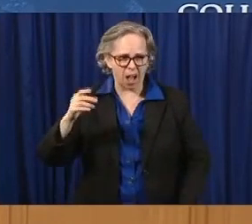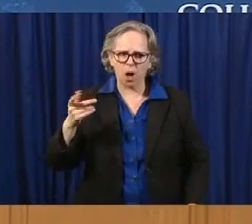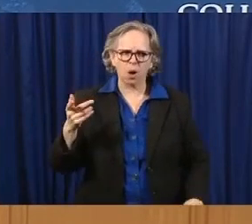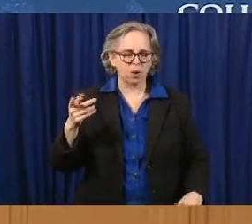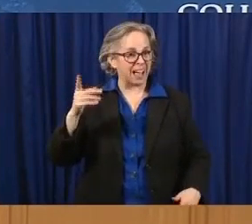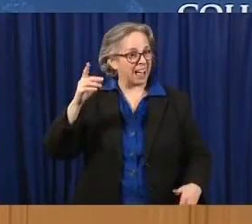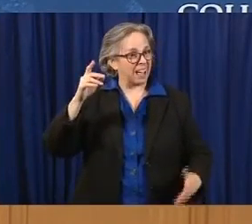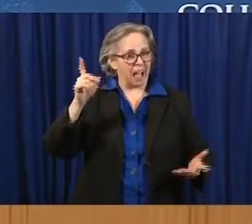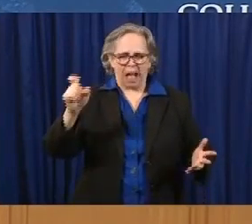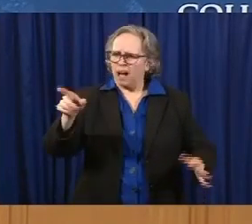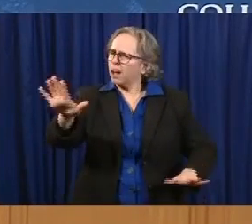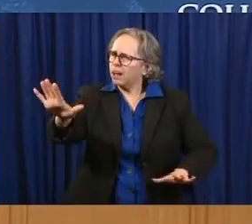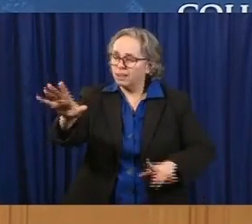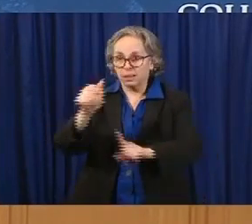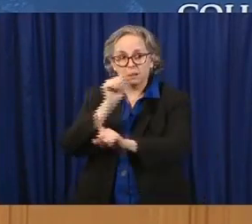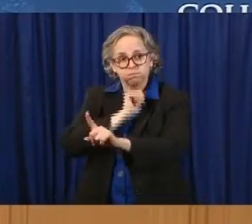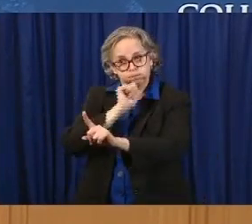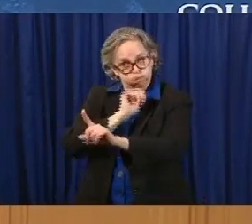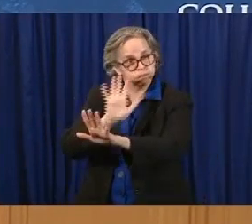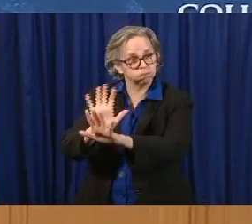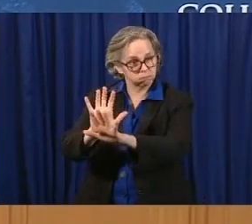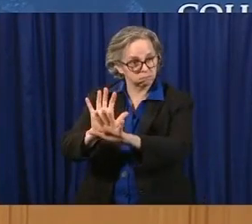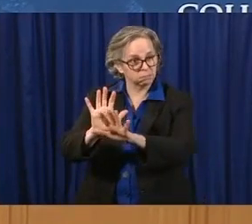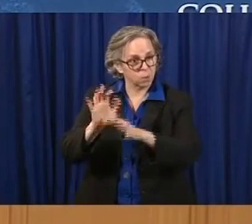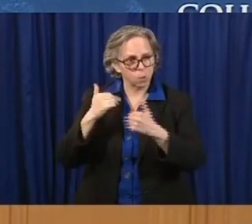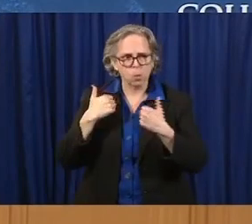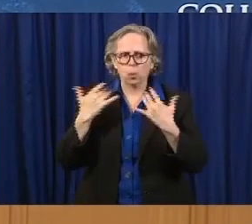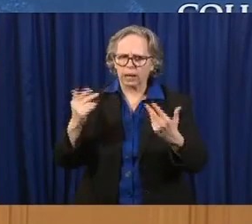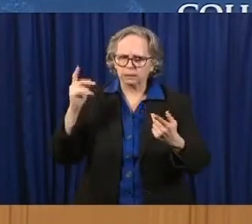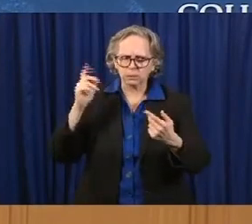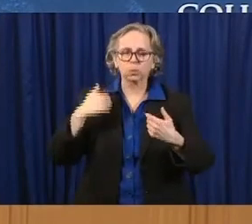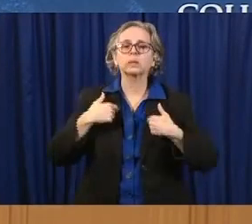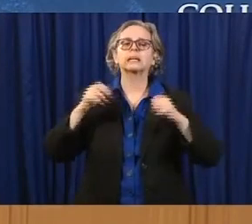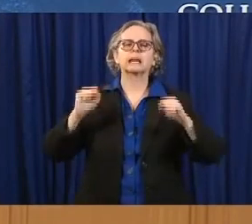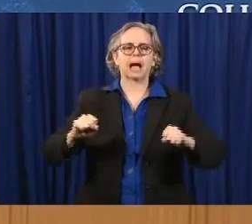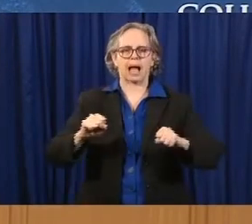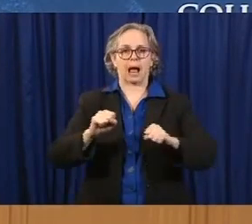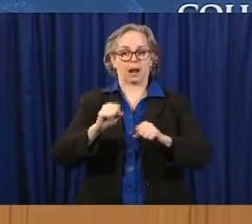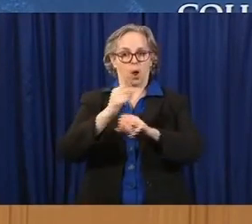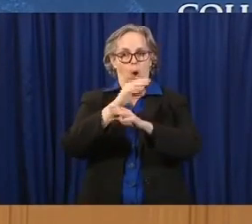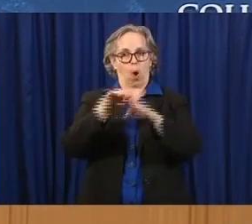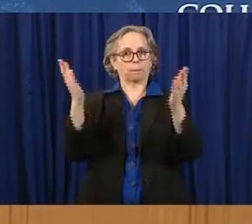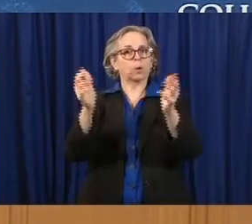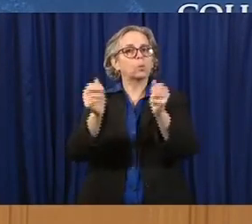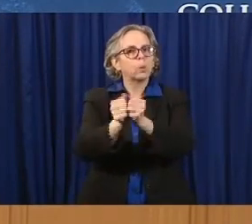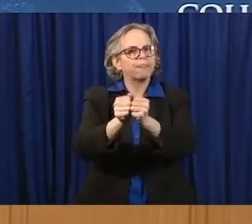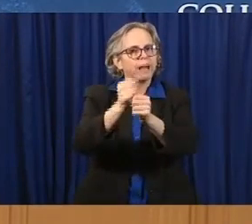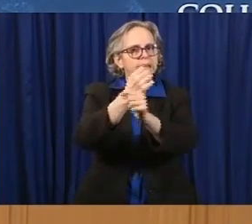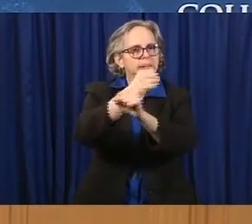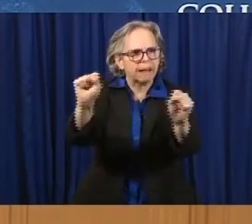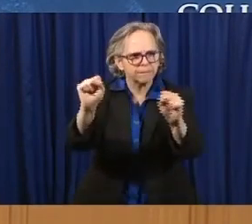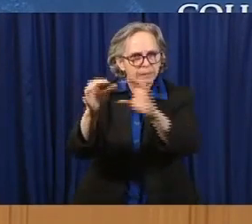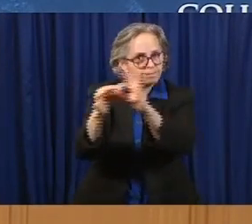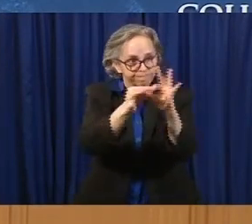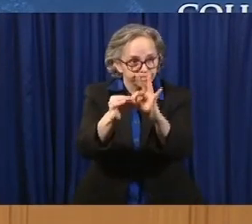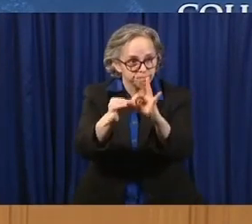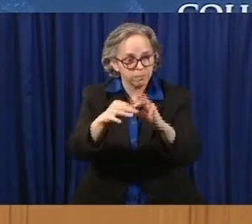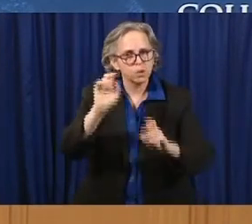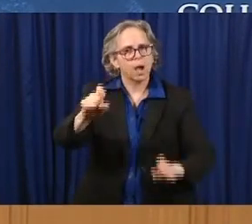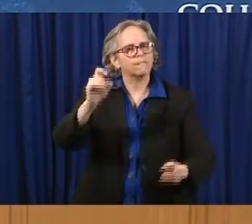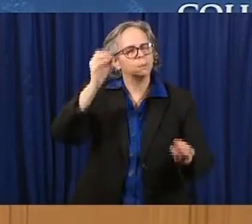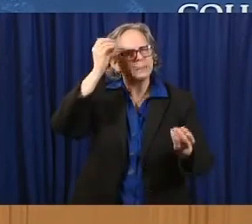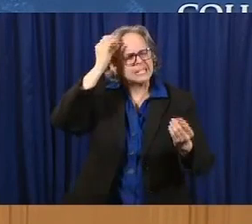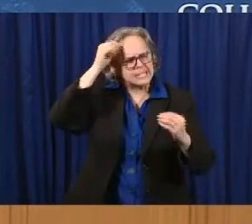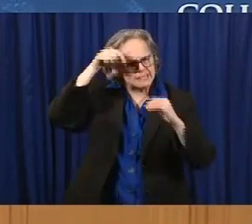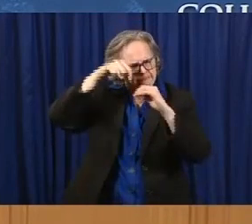to reopen once. And so we must be very thoughtful and